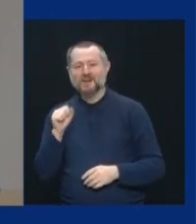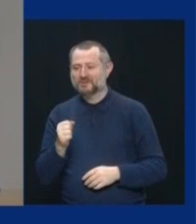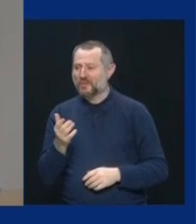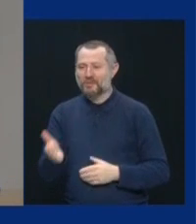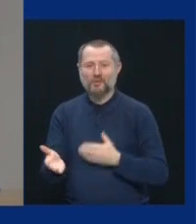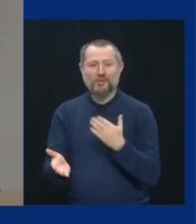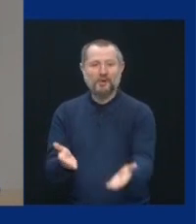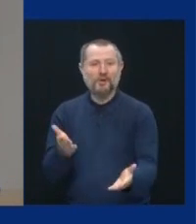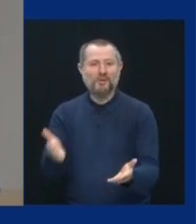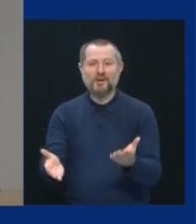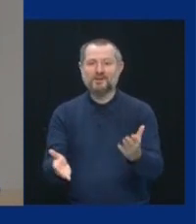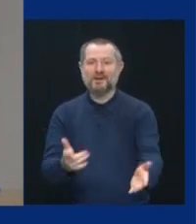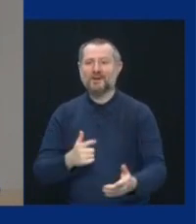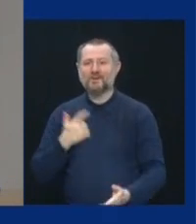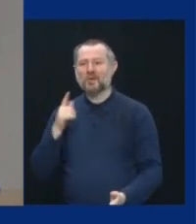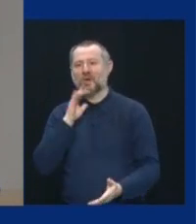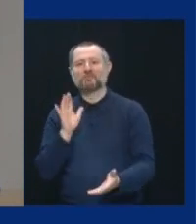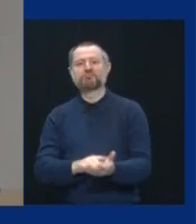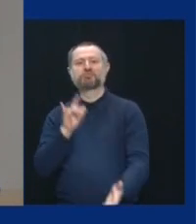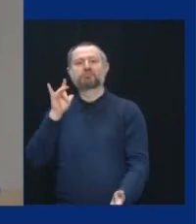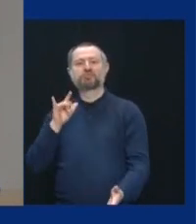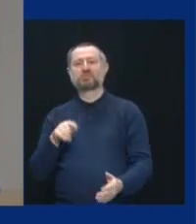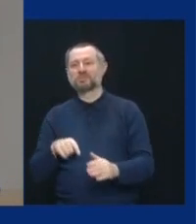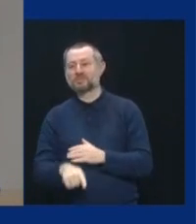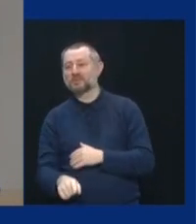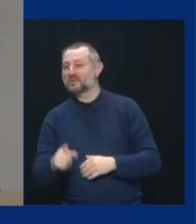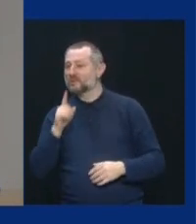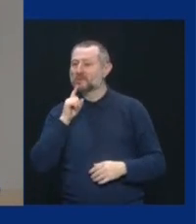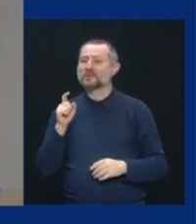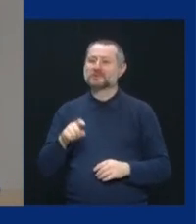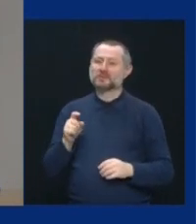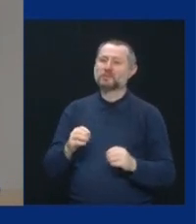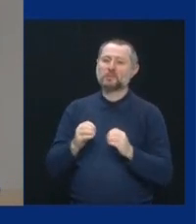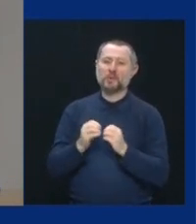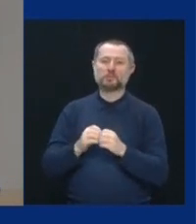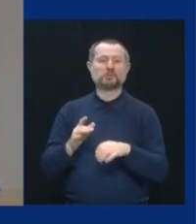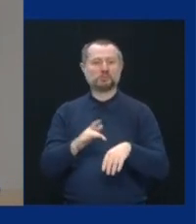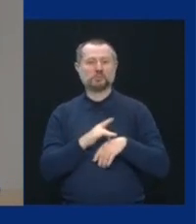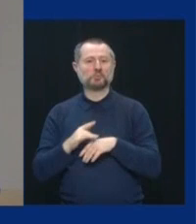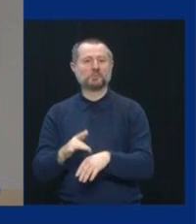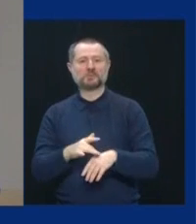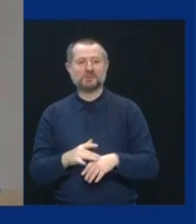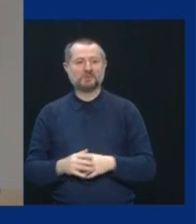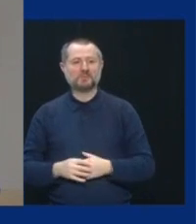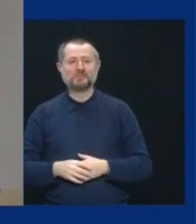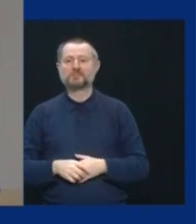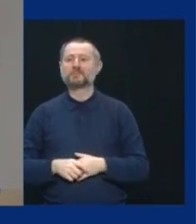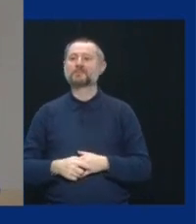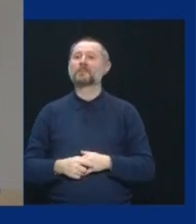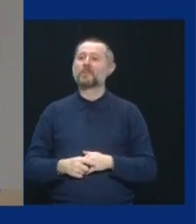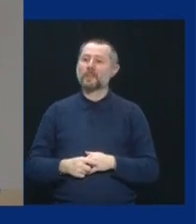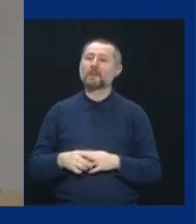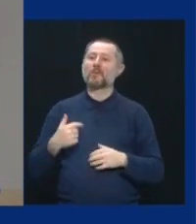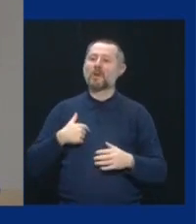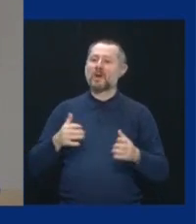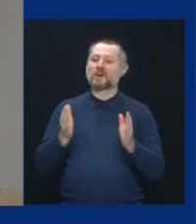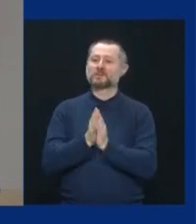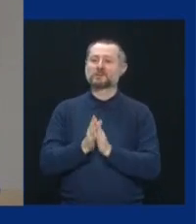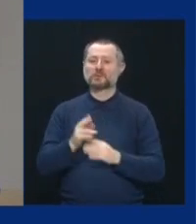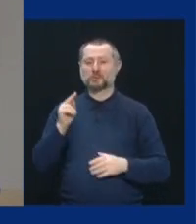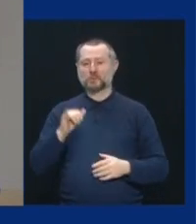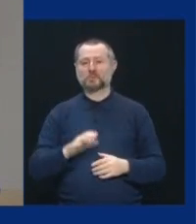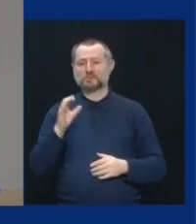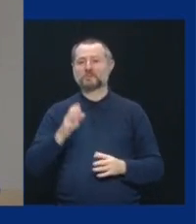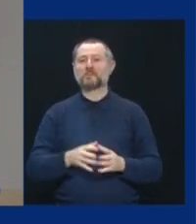to be victimized. We have to put additional resources to these items as well. To that end, we've called on the city to expand